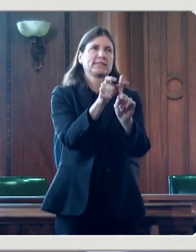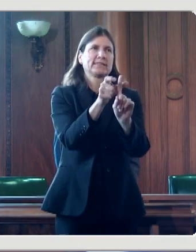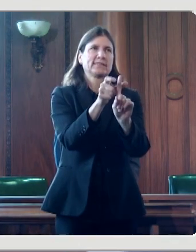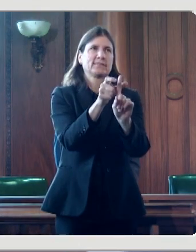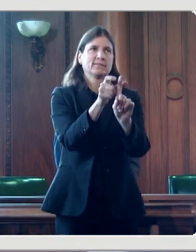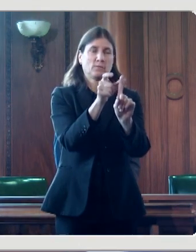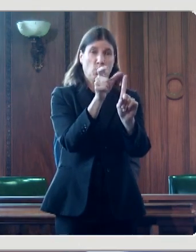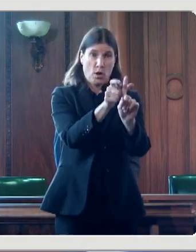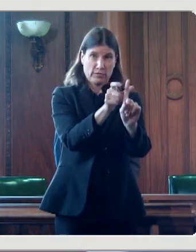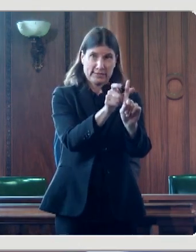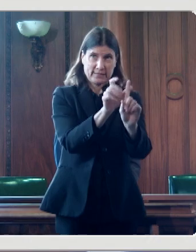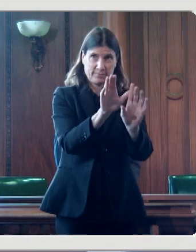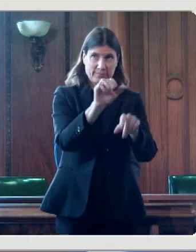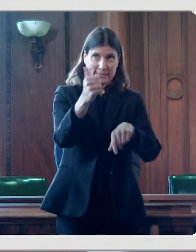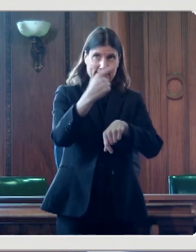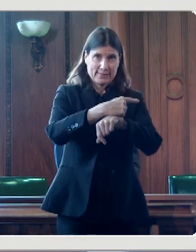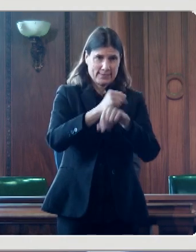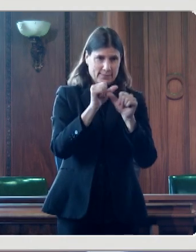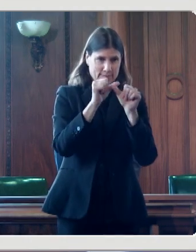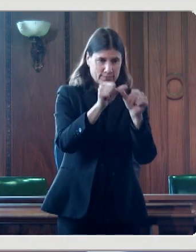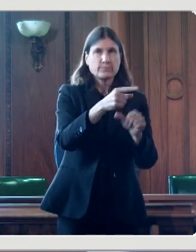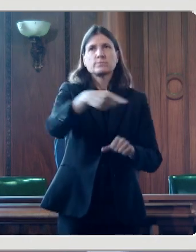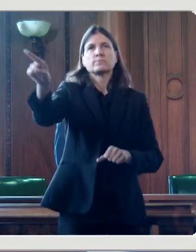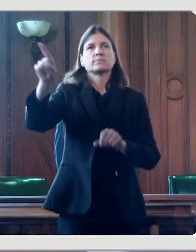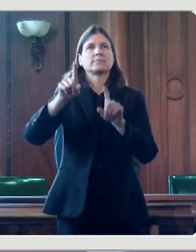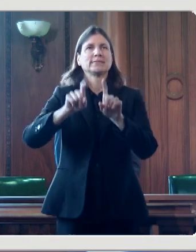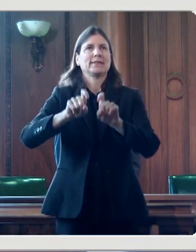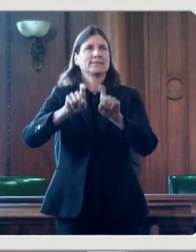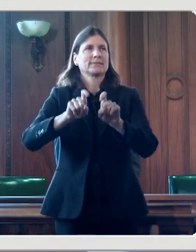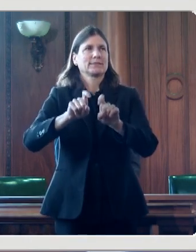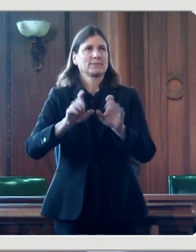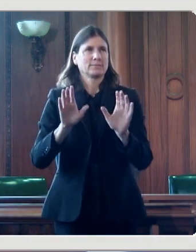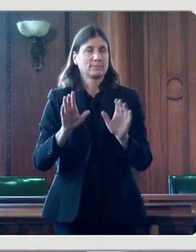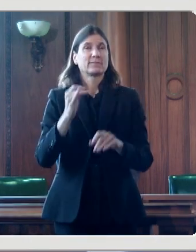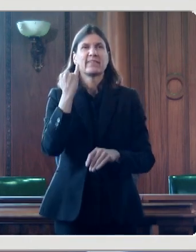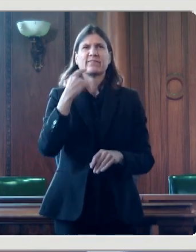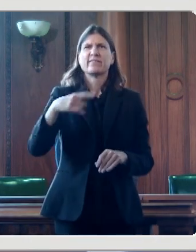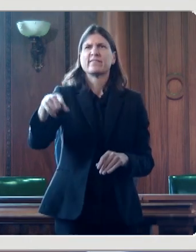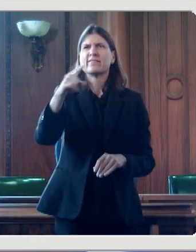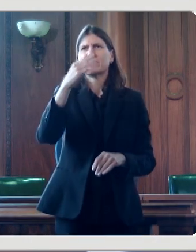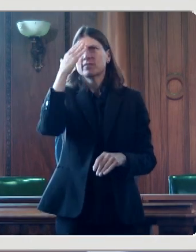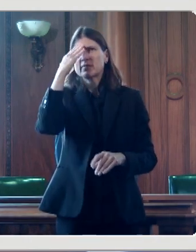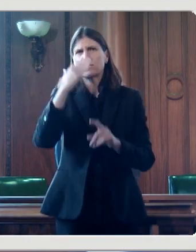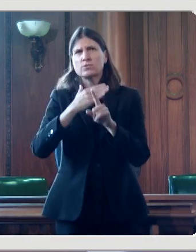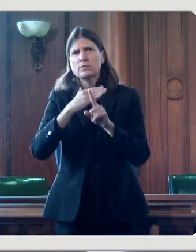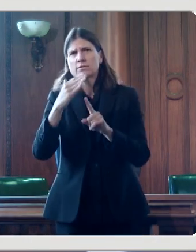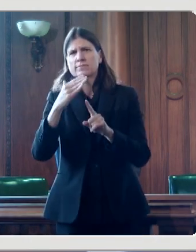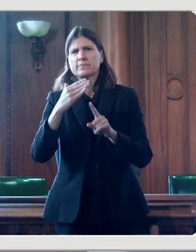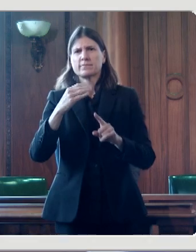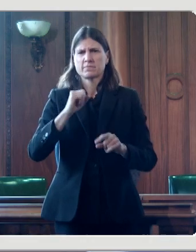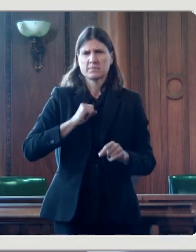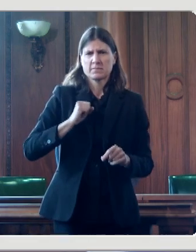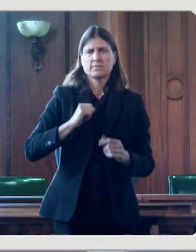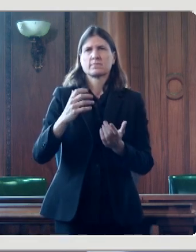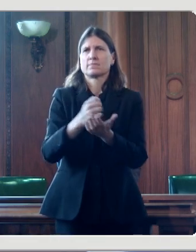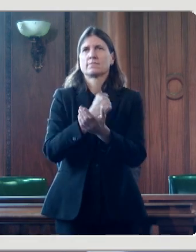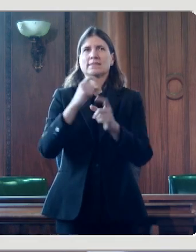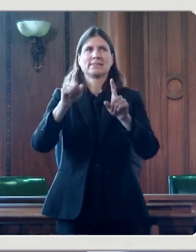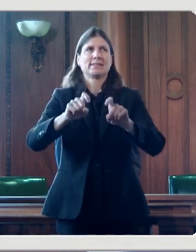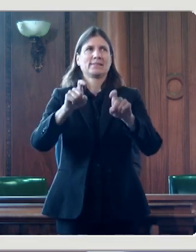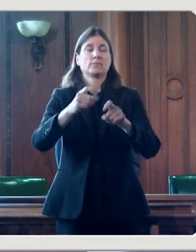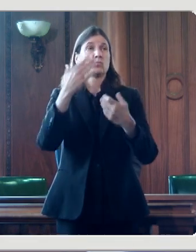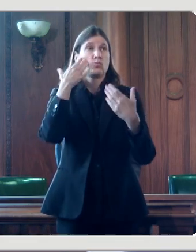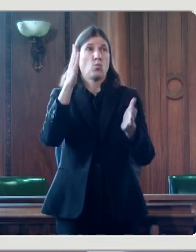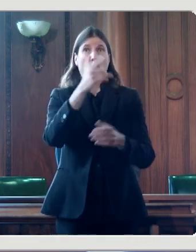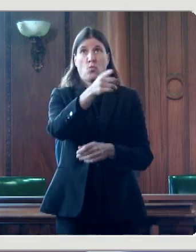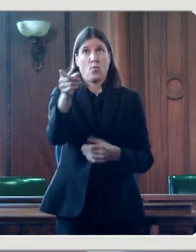of COVID, fever, aches, cough, etc. I certainly hope that all of you who have done